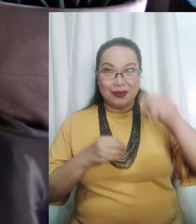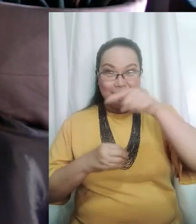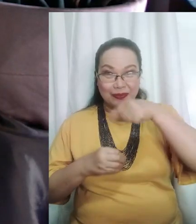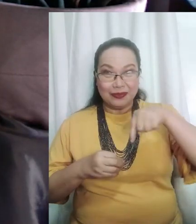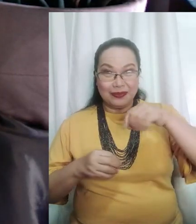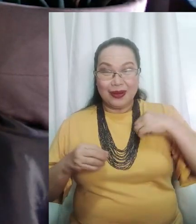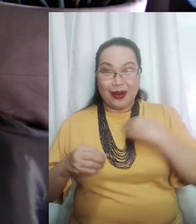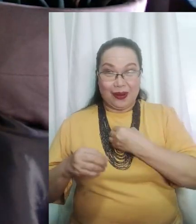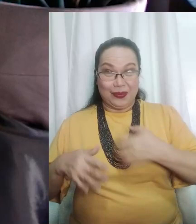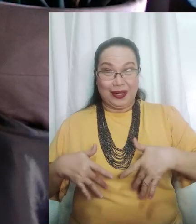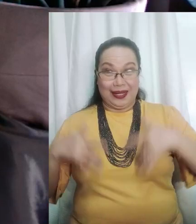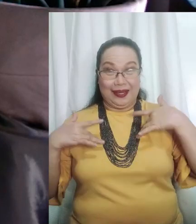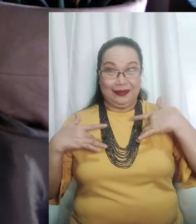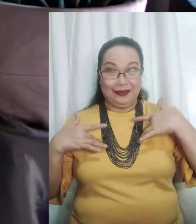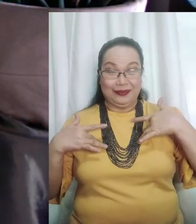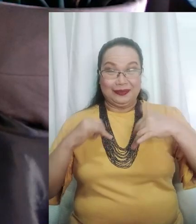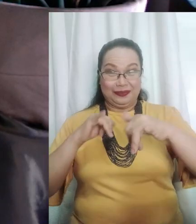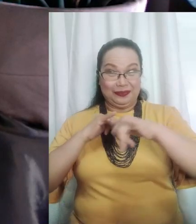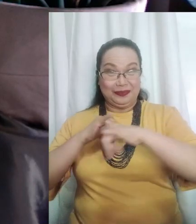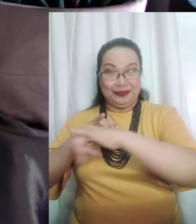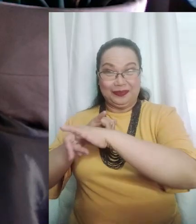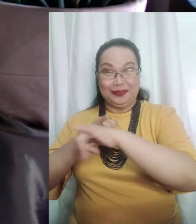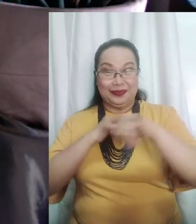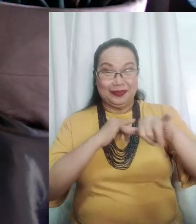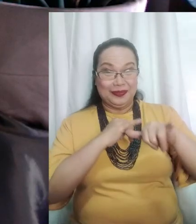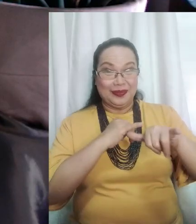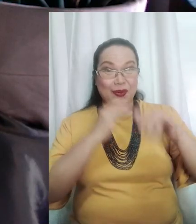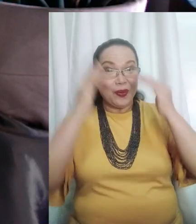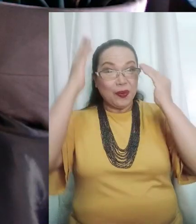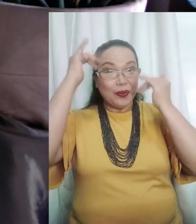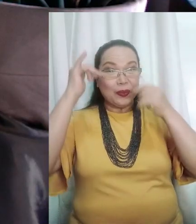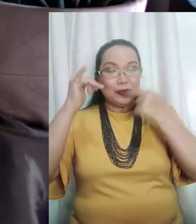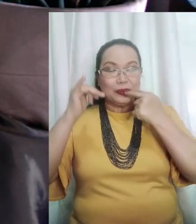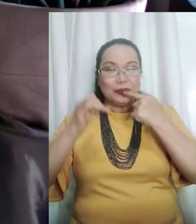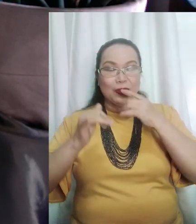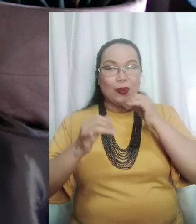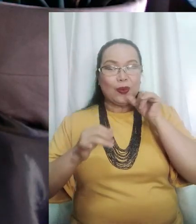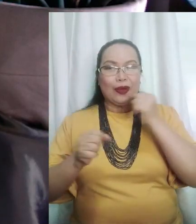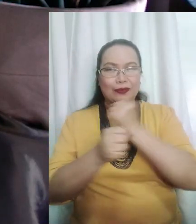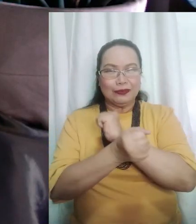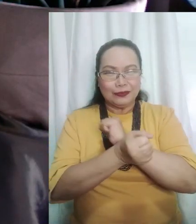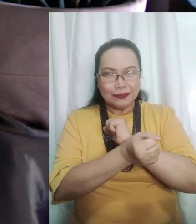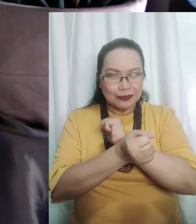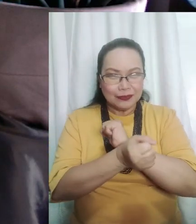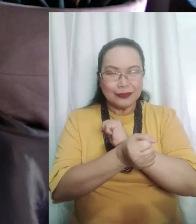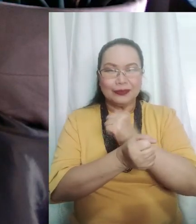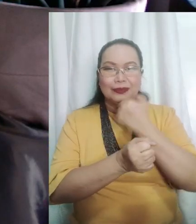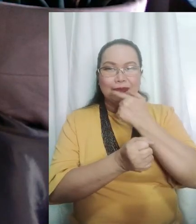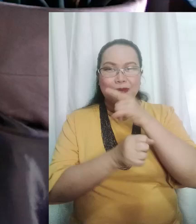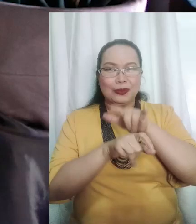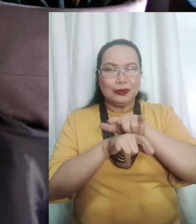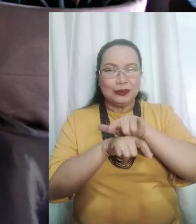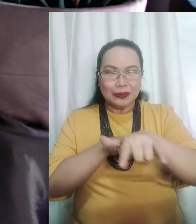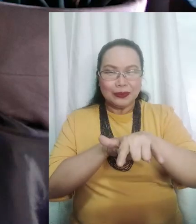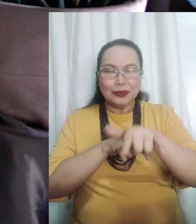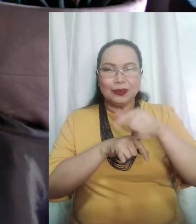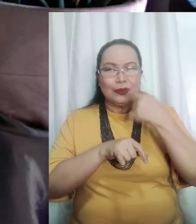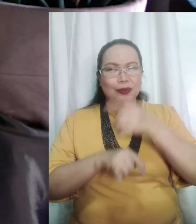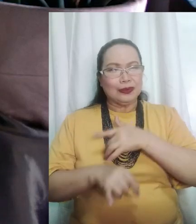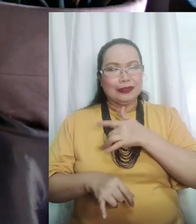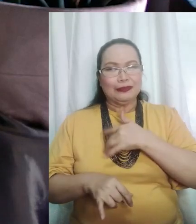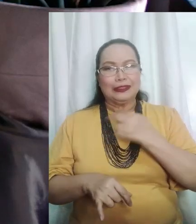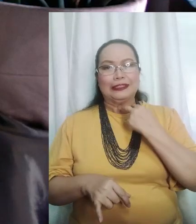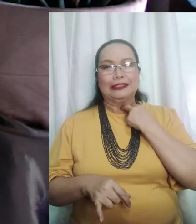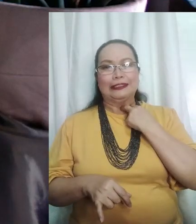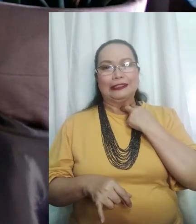lang. It's a story of hope. Hope for those who are enslaved, or who have been betrayed, those who feel